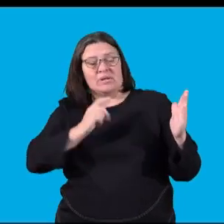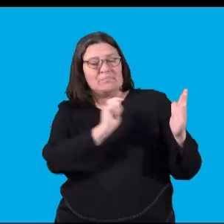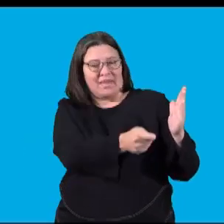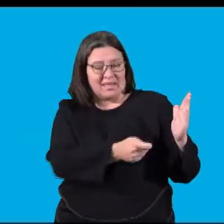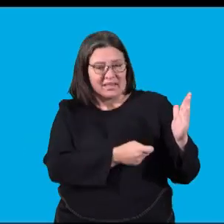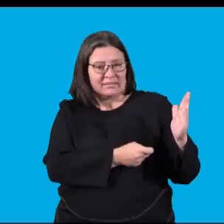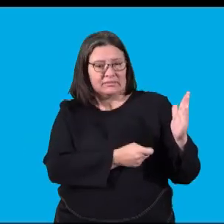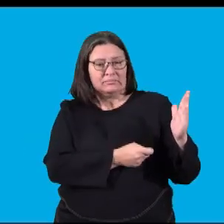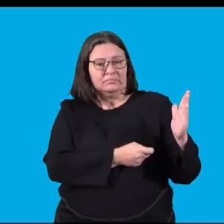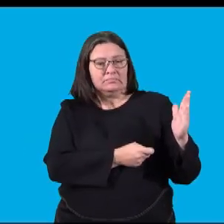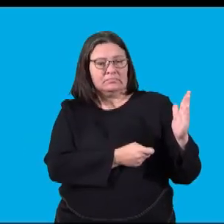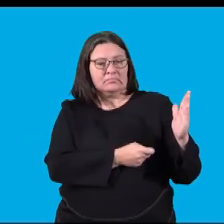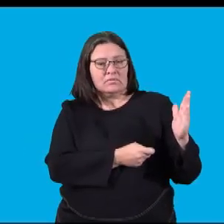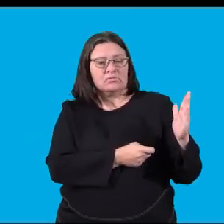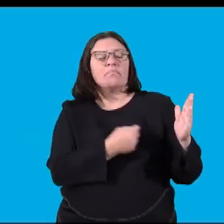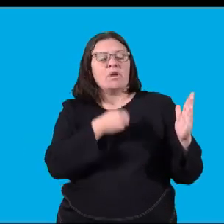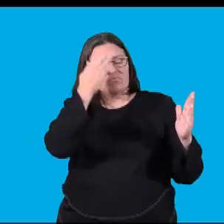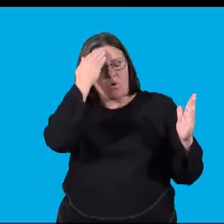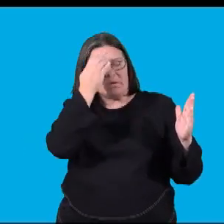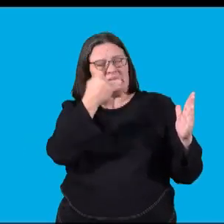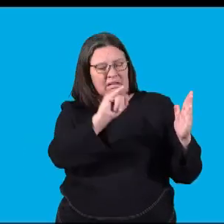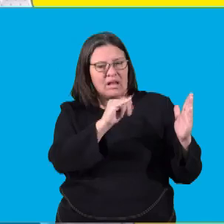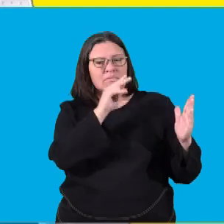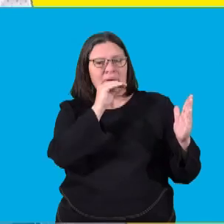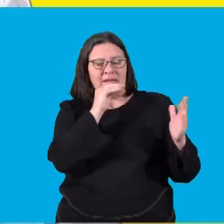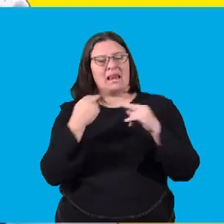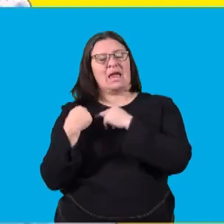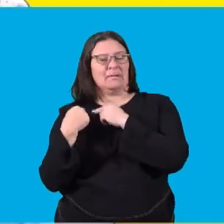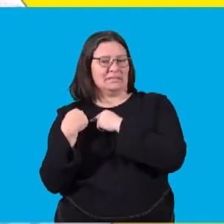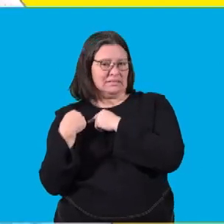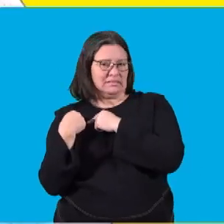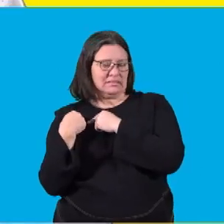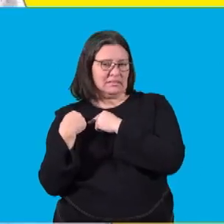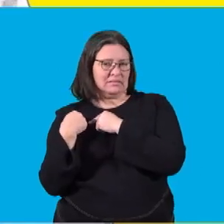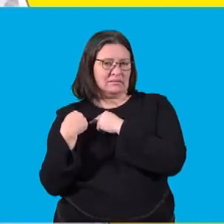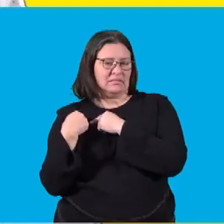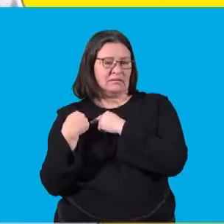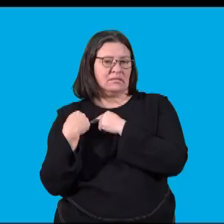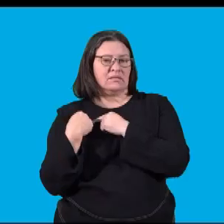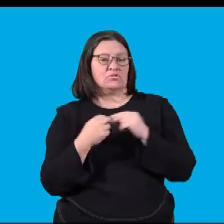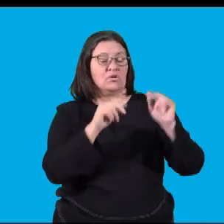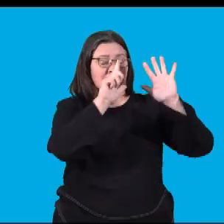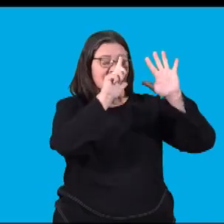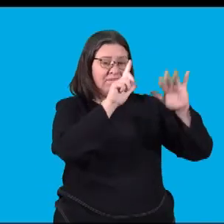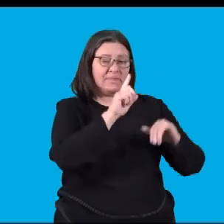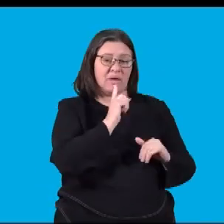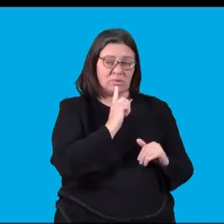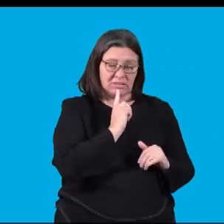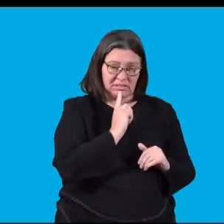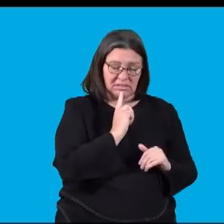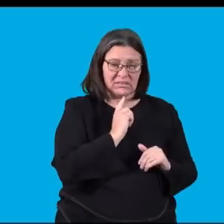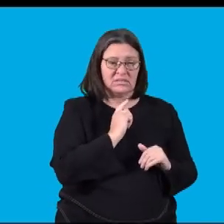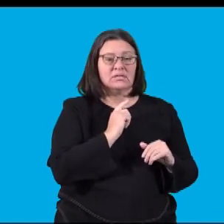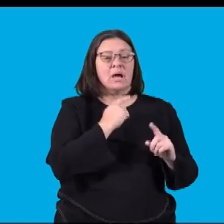accrued expense, you still have to pay it. So it is a liability in this case. So that's why when you come here, you have your